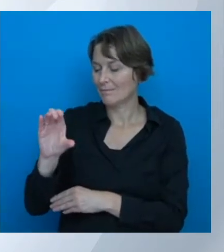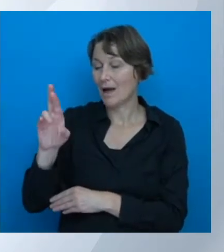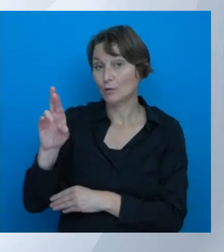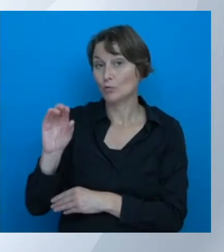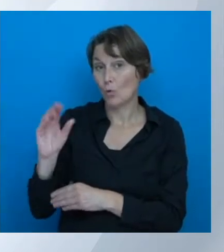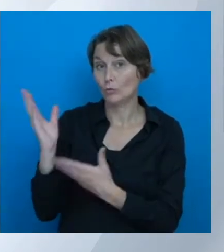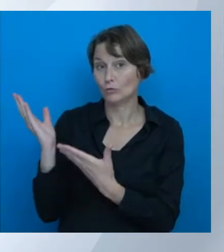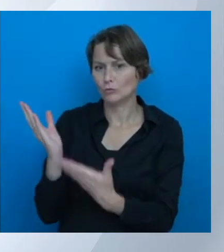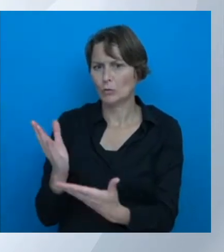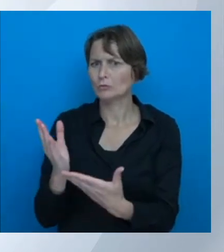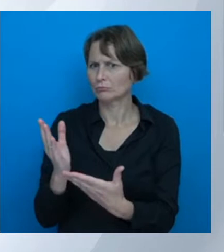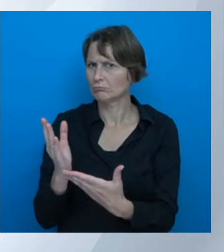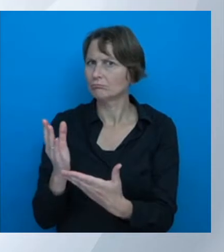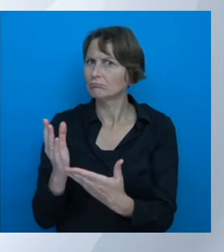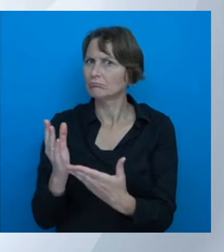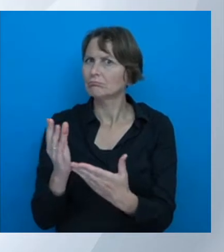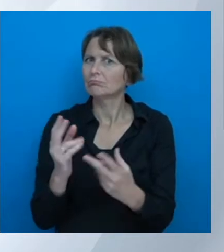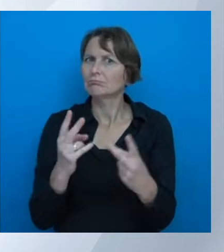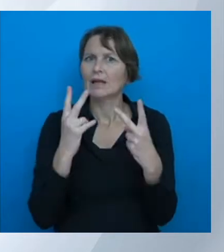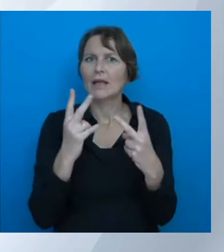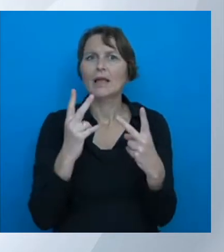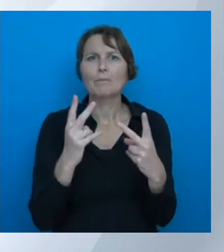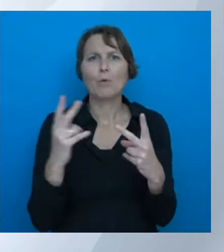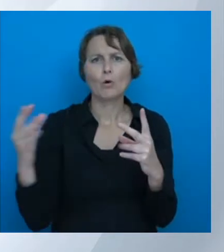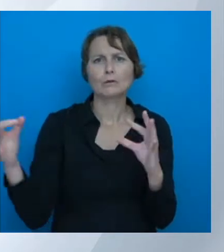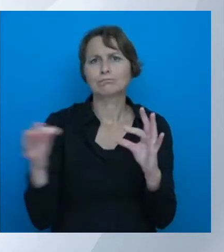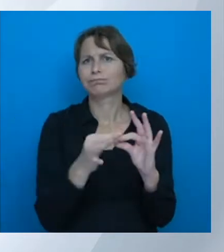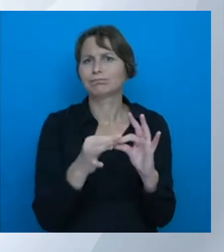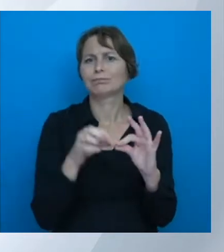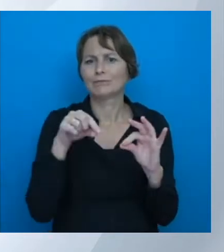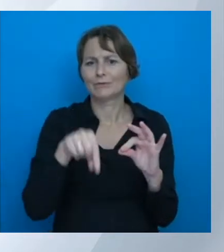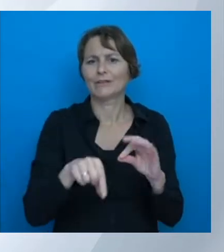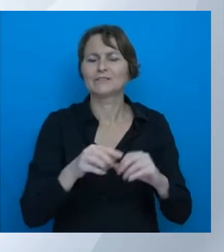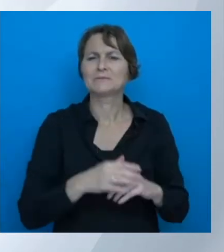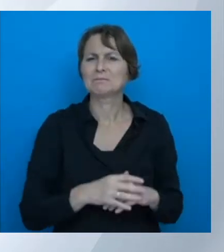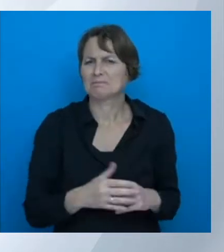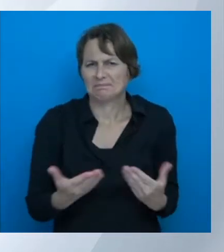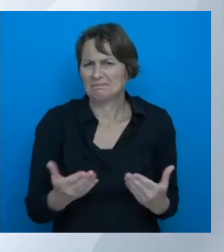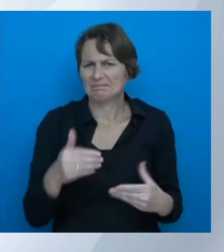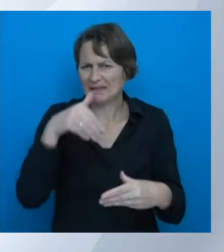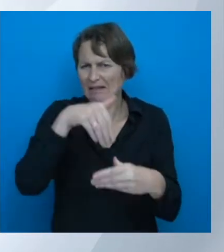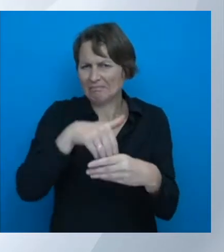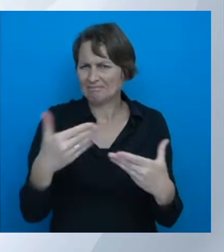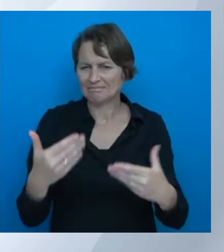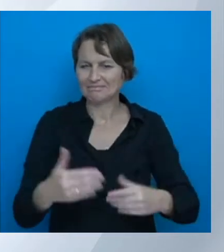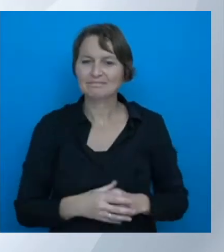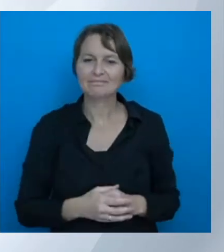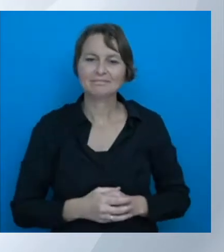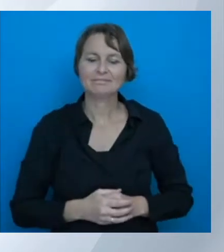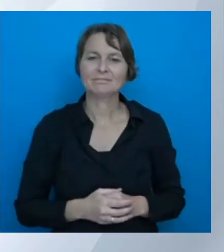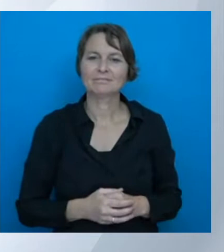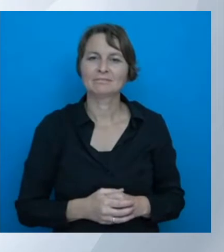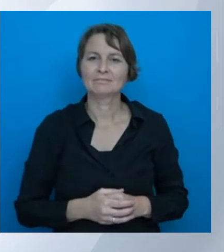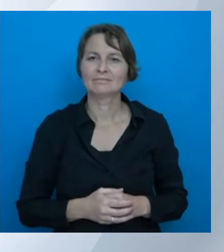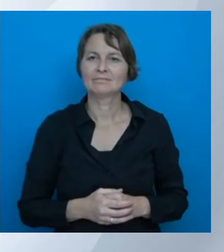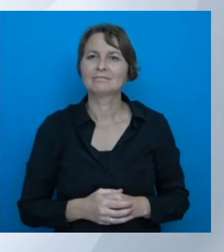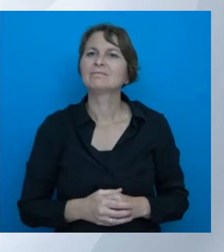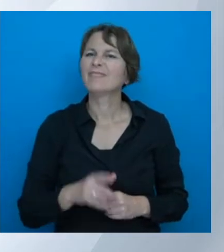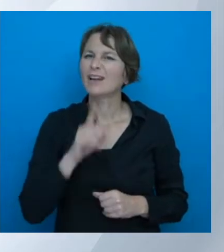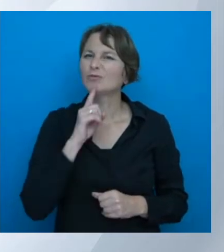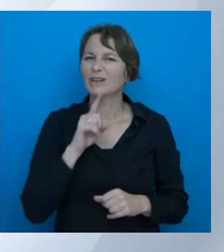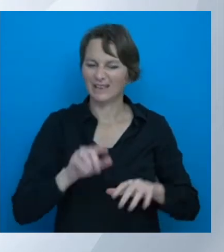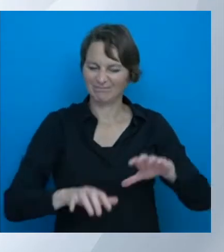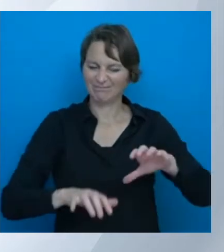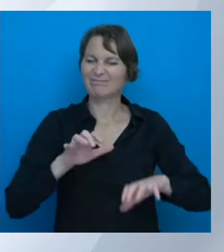So let's talk about what are microservices. Microservices is a software architectural style where